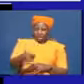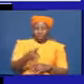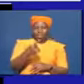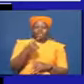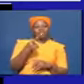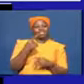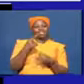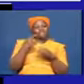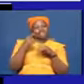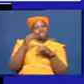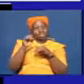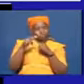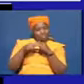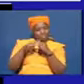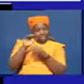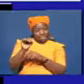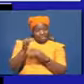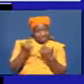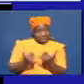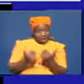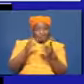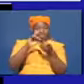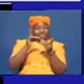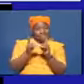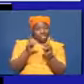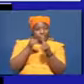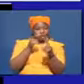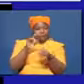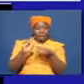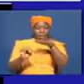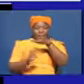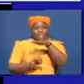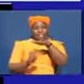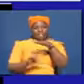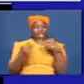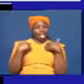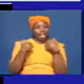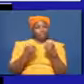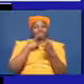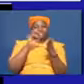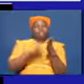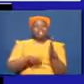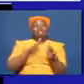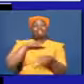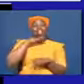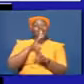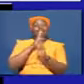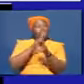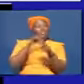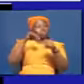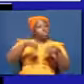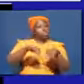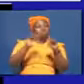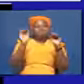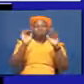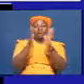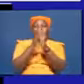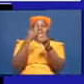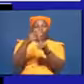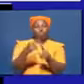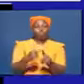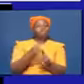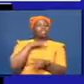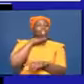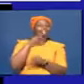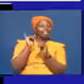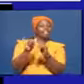325,070. Now, according to statistics from the Ministry of Health, no death was reported today, with accumulating fatalities